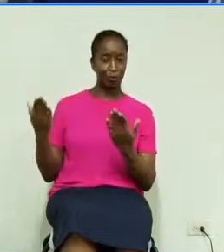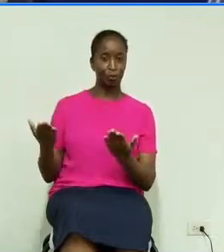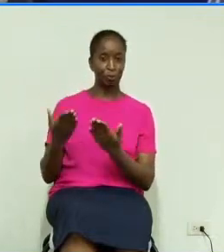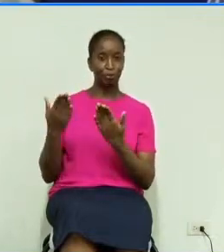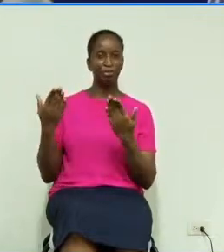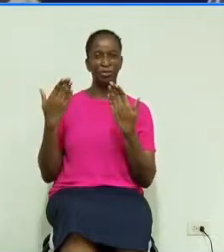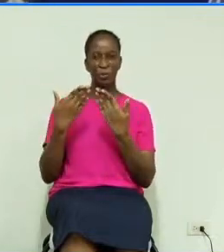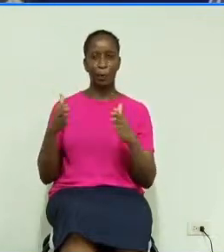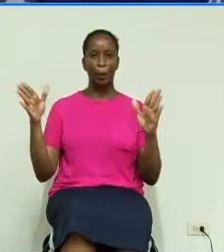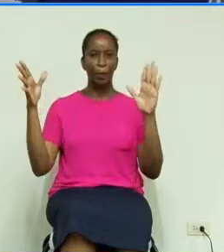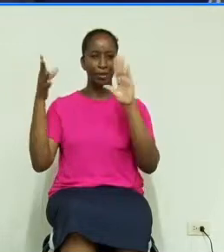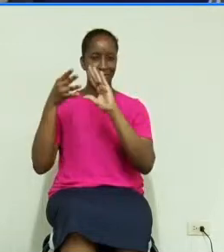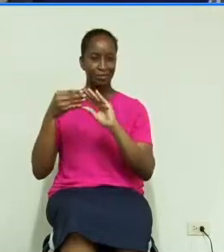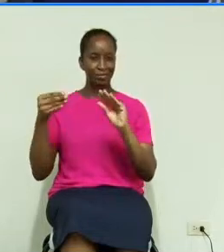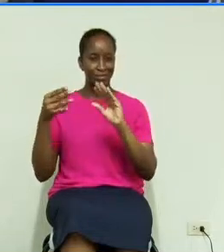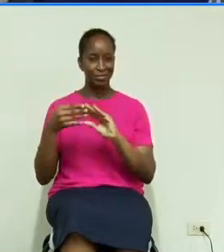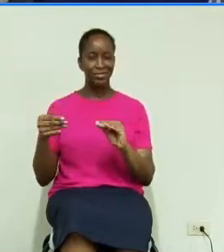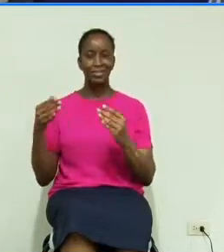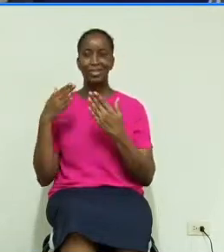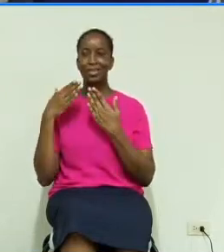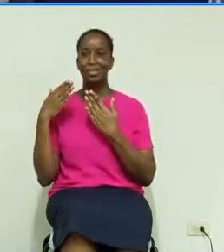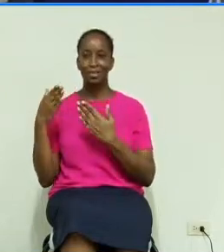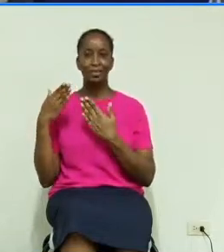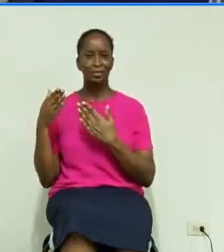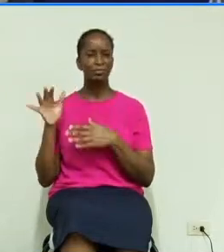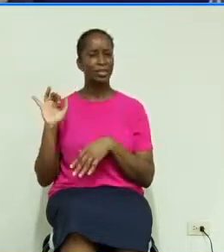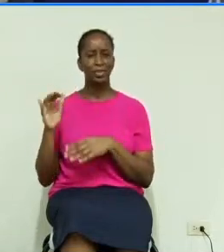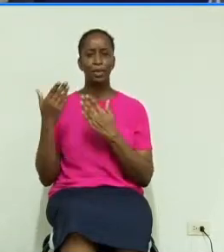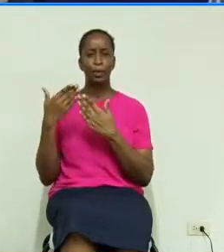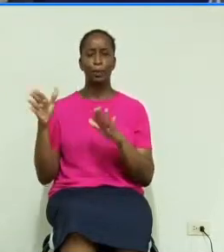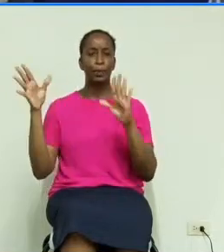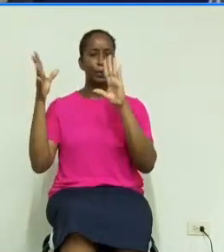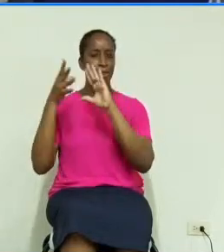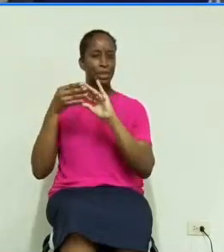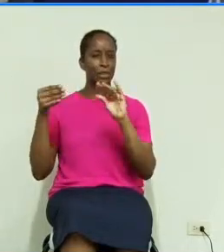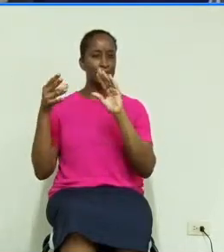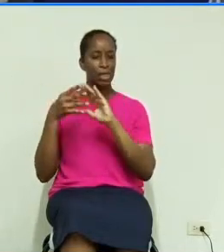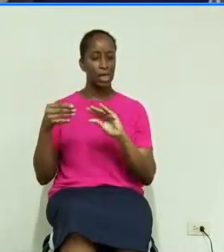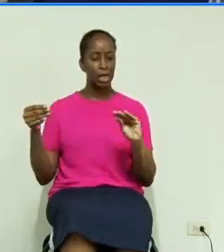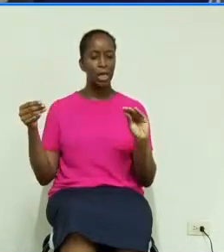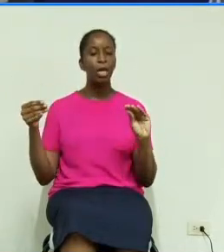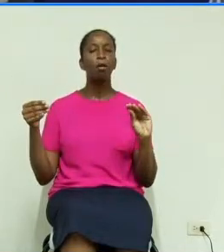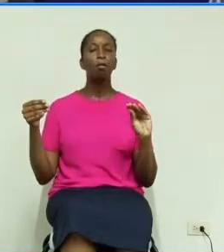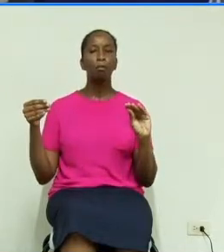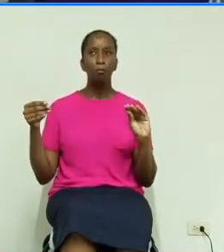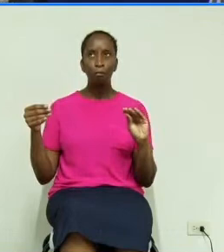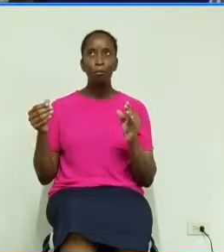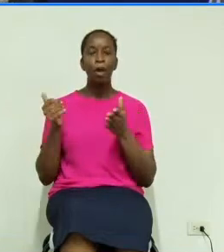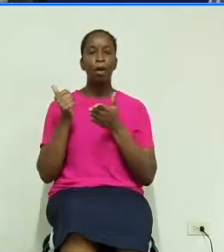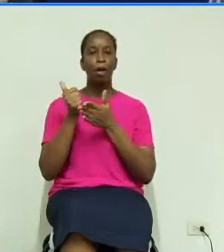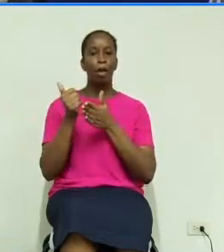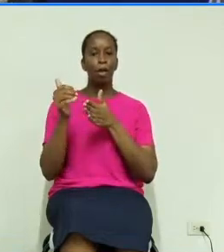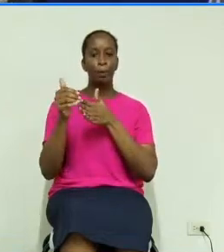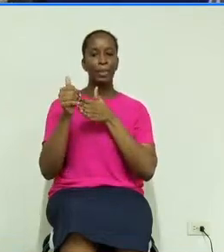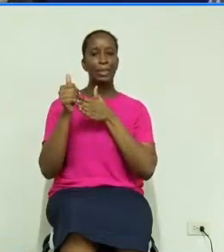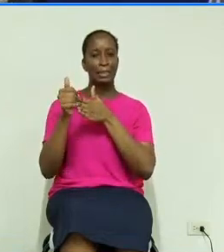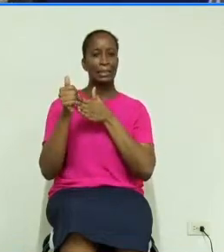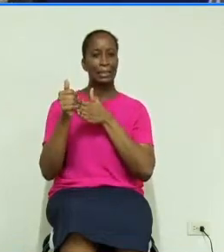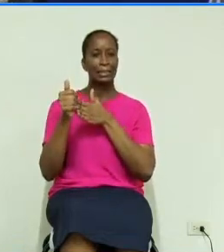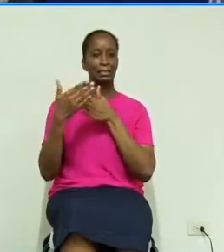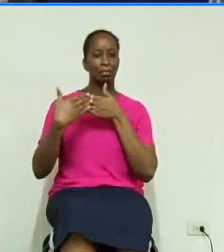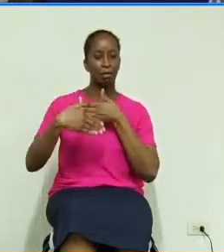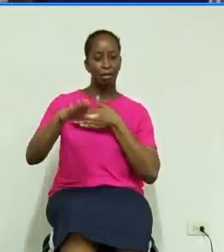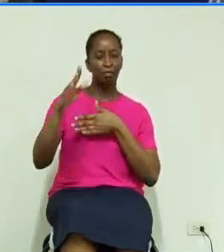which basically would have contextualized the discussion, to our very distinguished panel